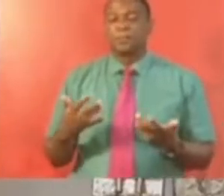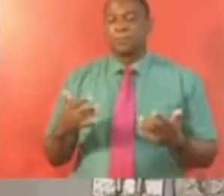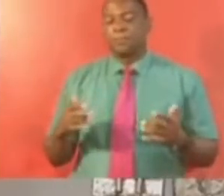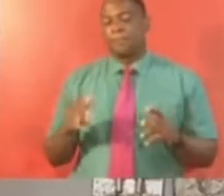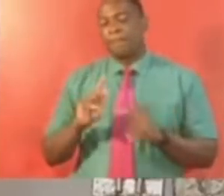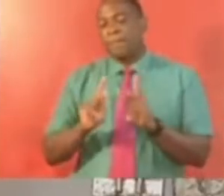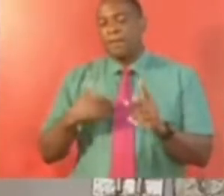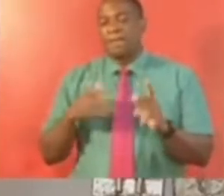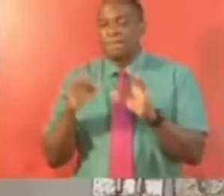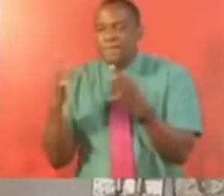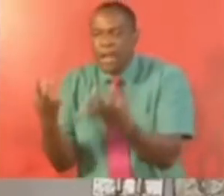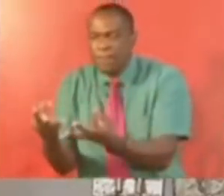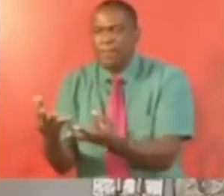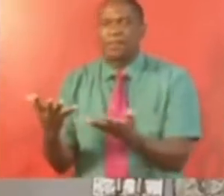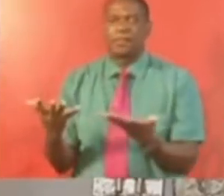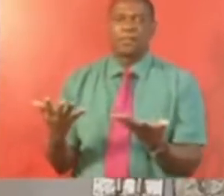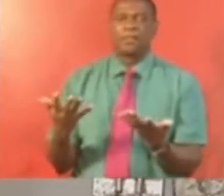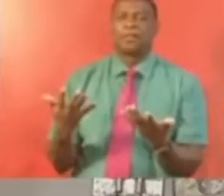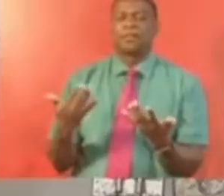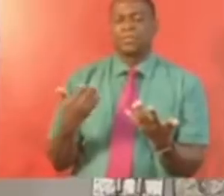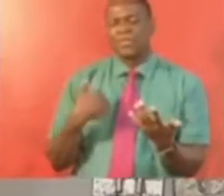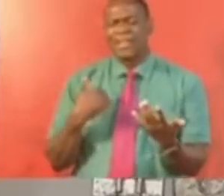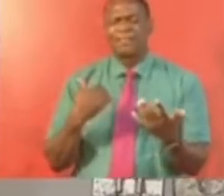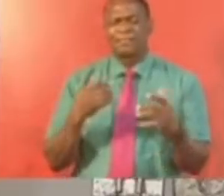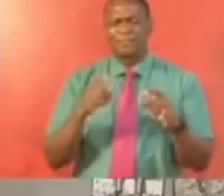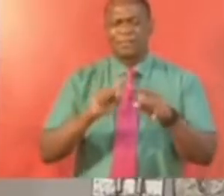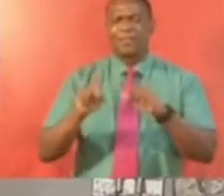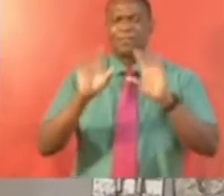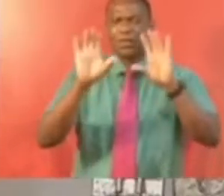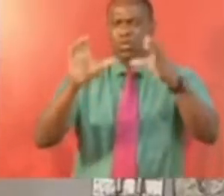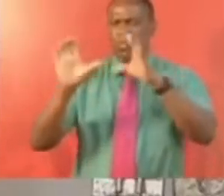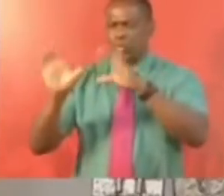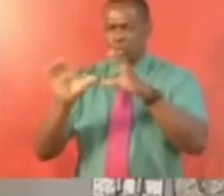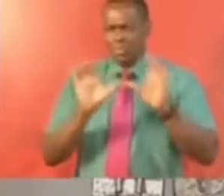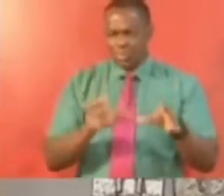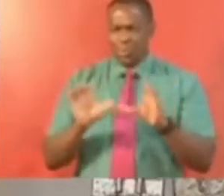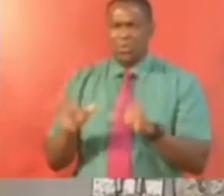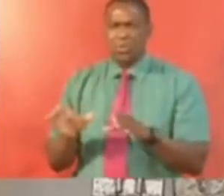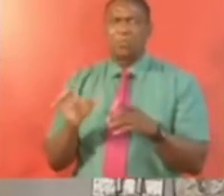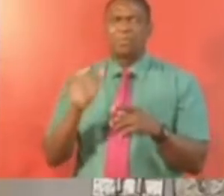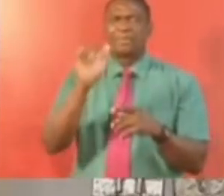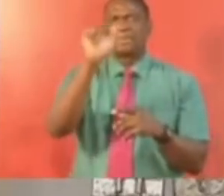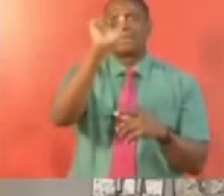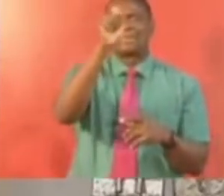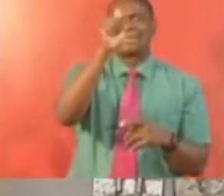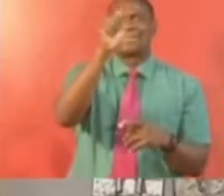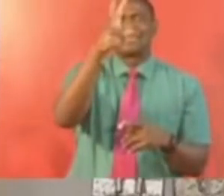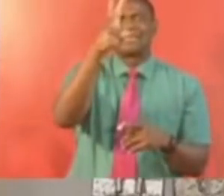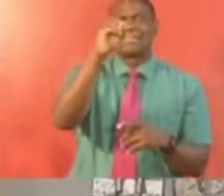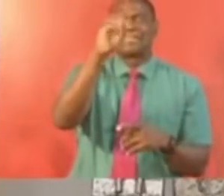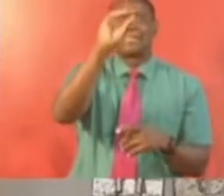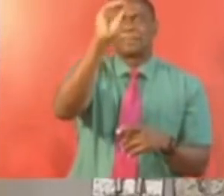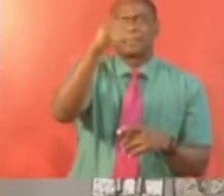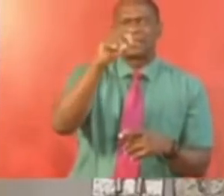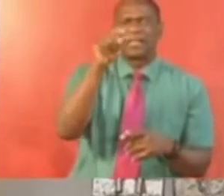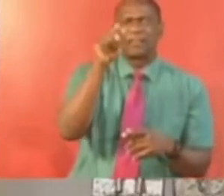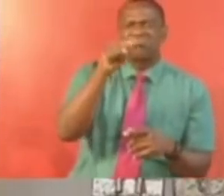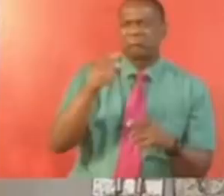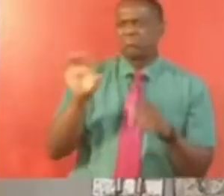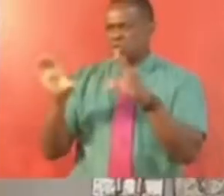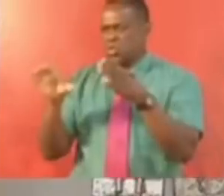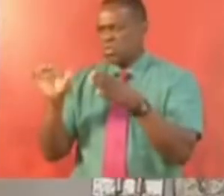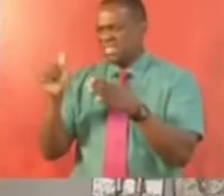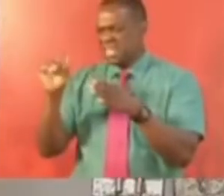break it down. So it might be 60% in this category, 10%, 30%, and that is how it's being done. So there is an established